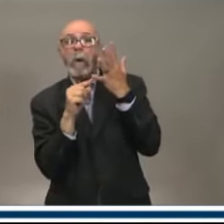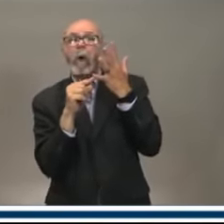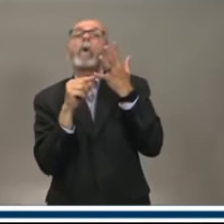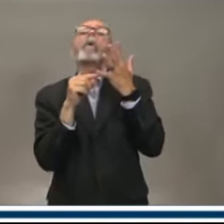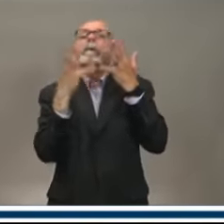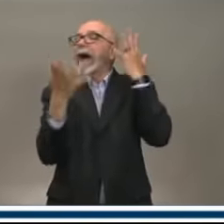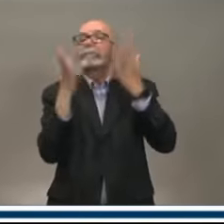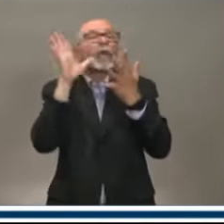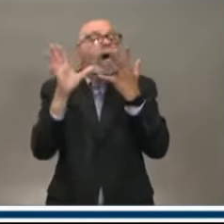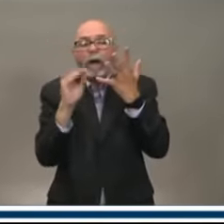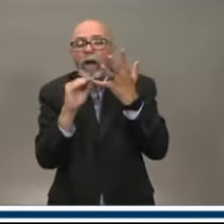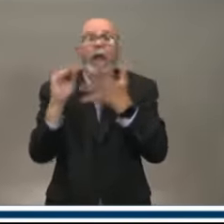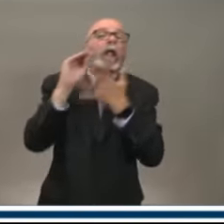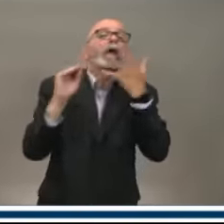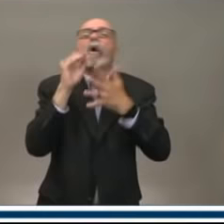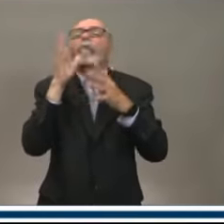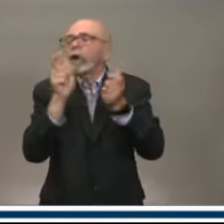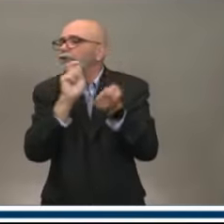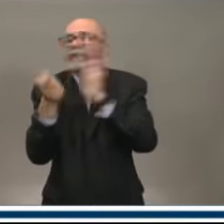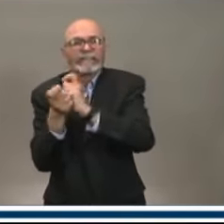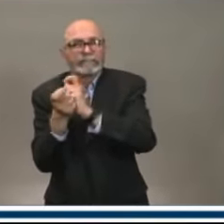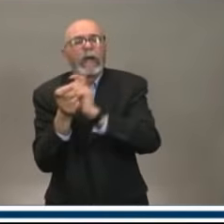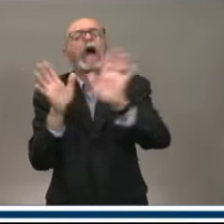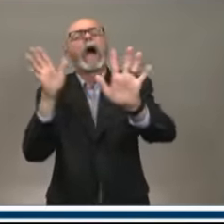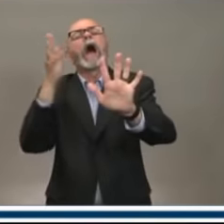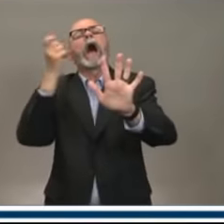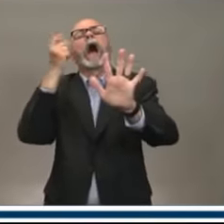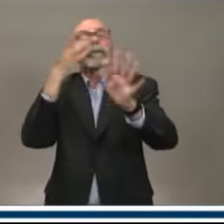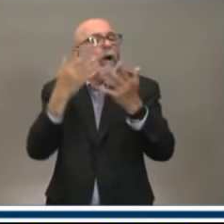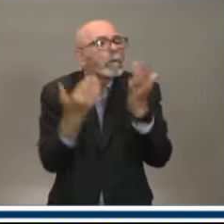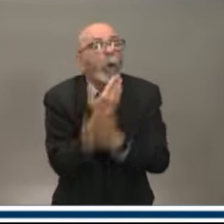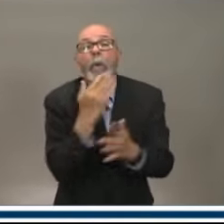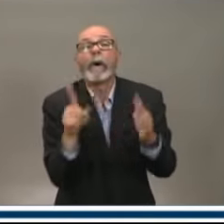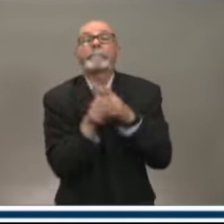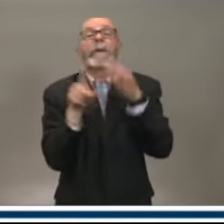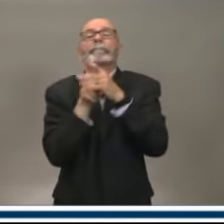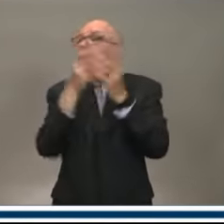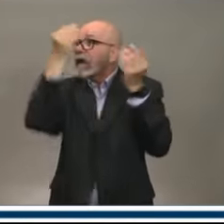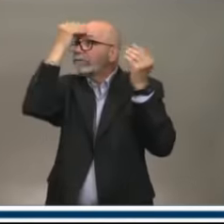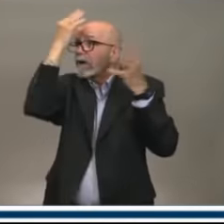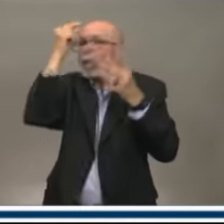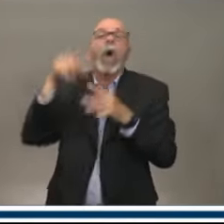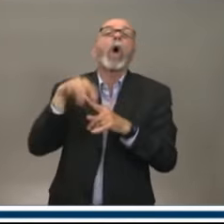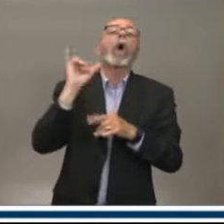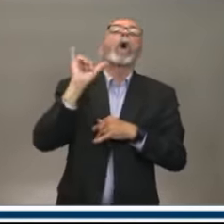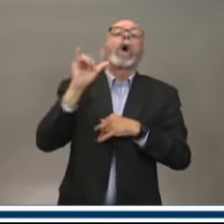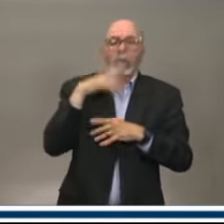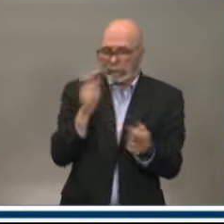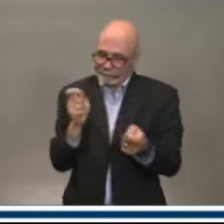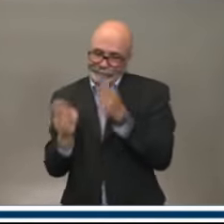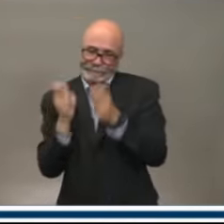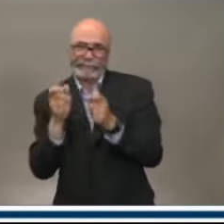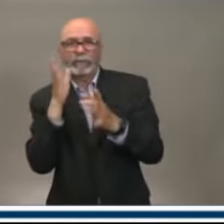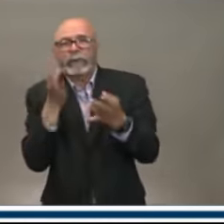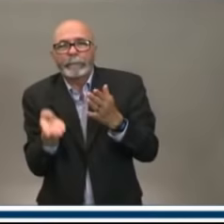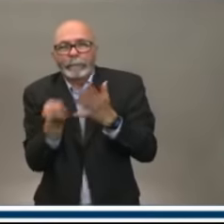some of the information that we're receiving changes, we'll adapt the rules around public health to that. But